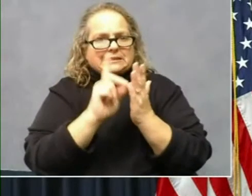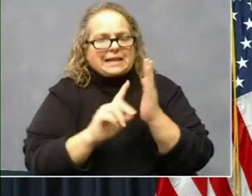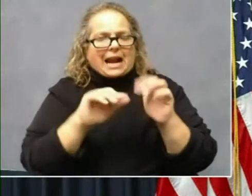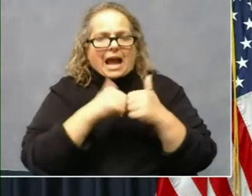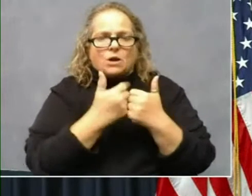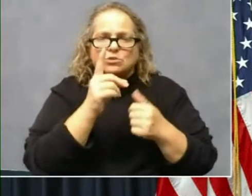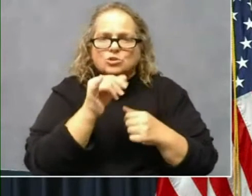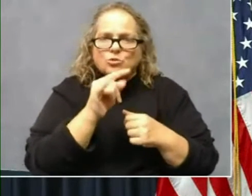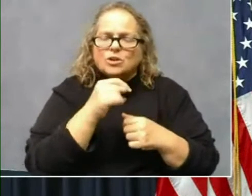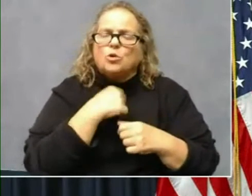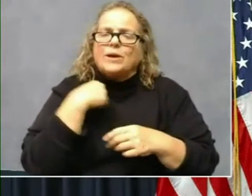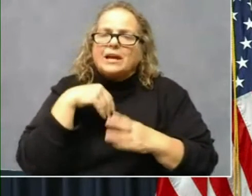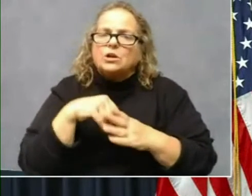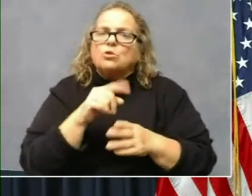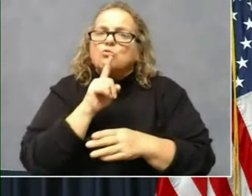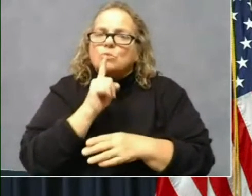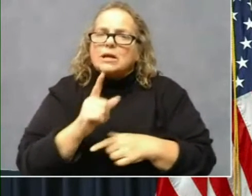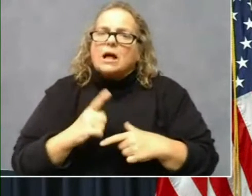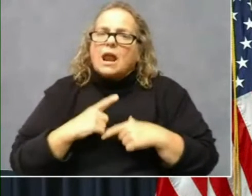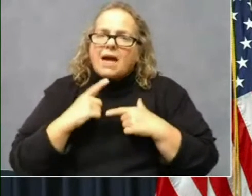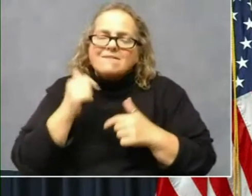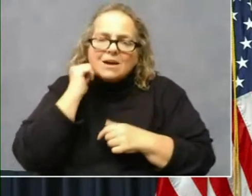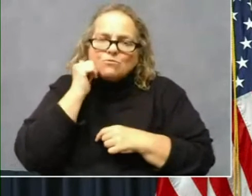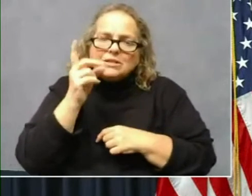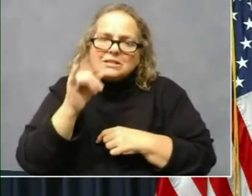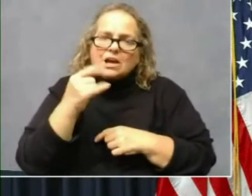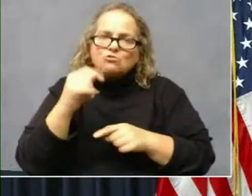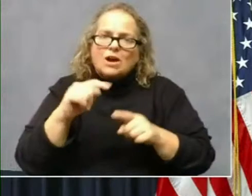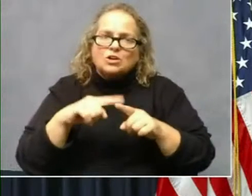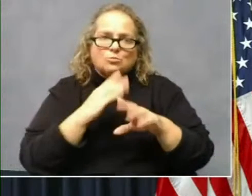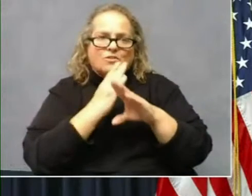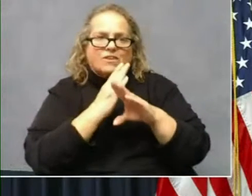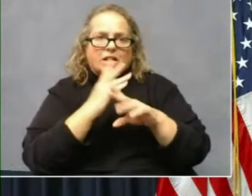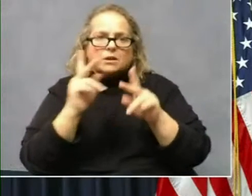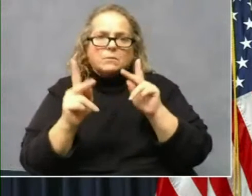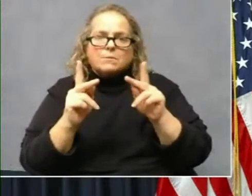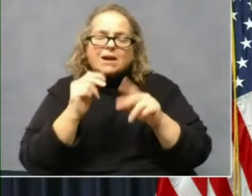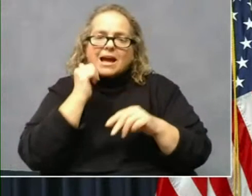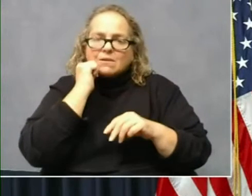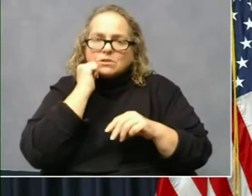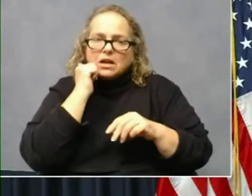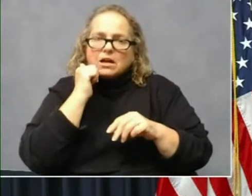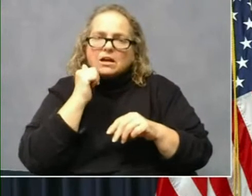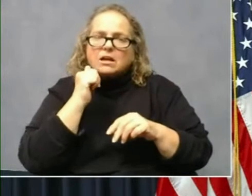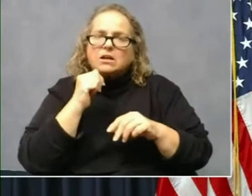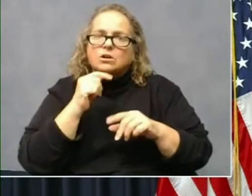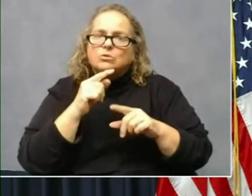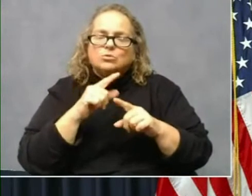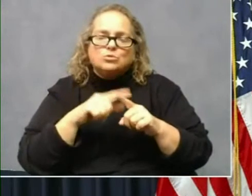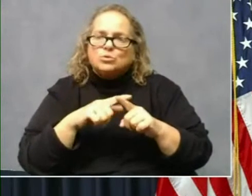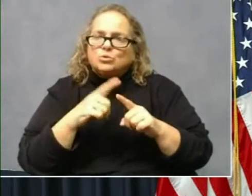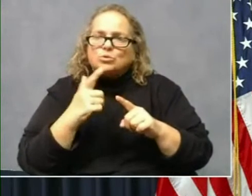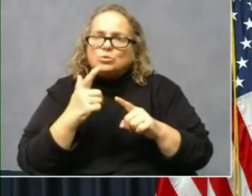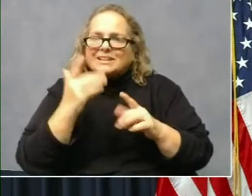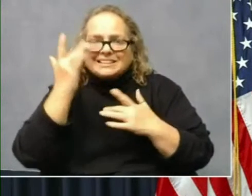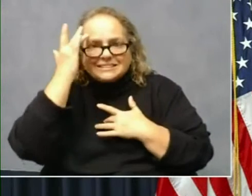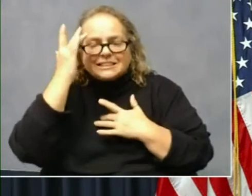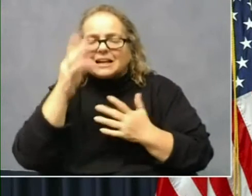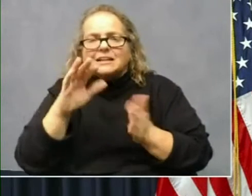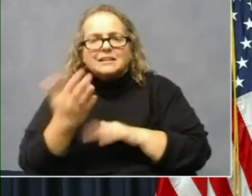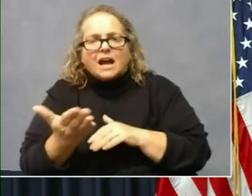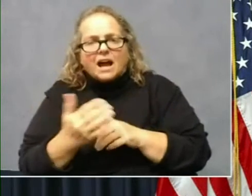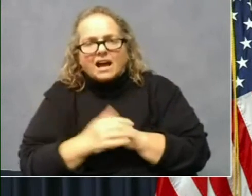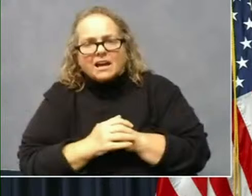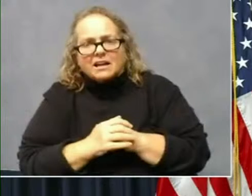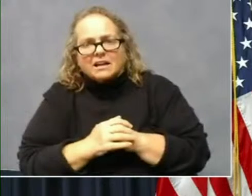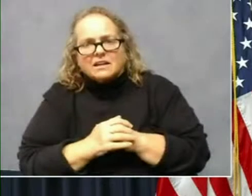every day, trying to prevent people from coming to harm. And again, these have been calls